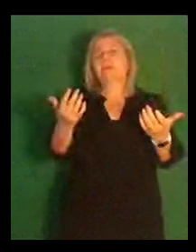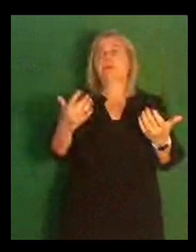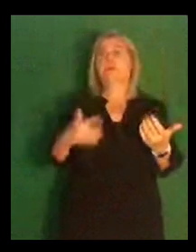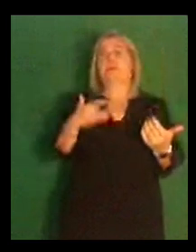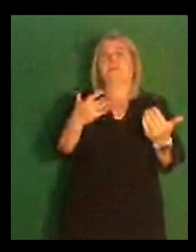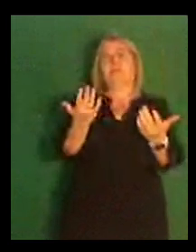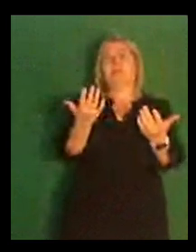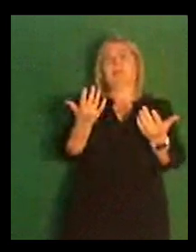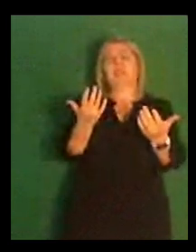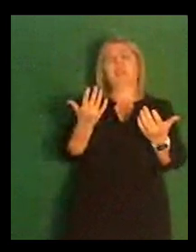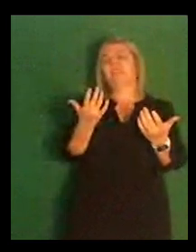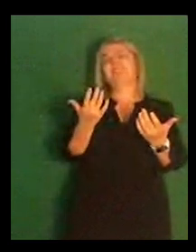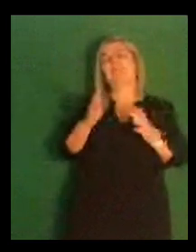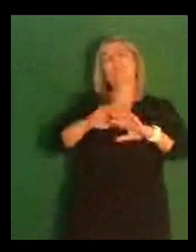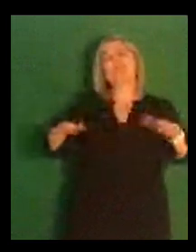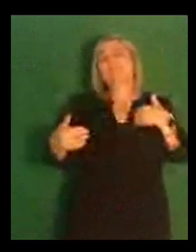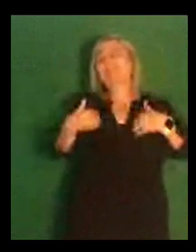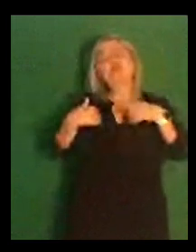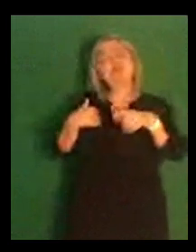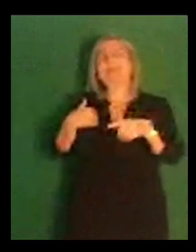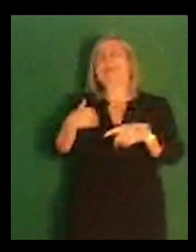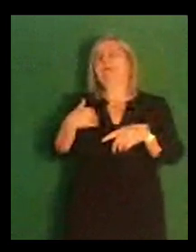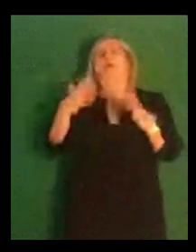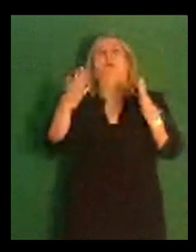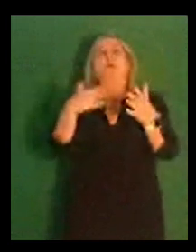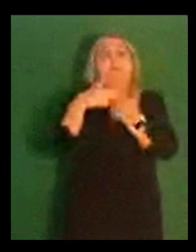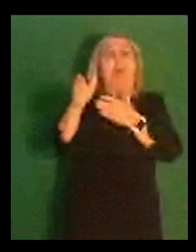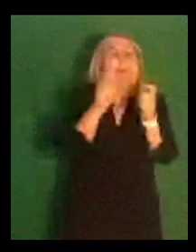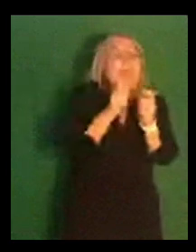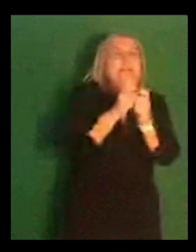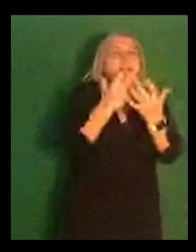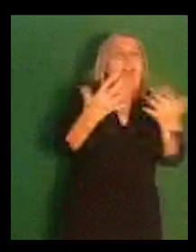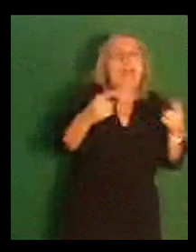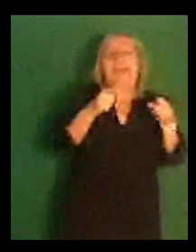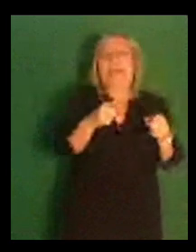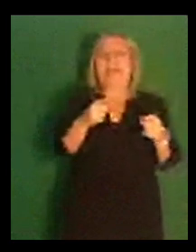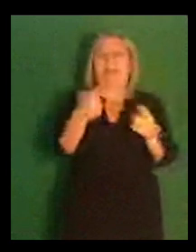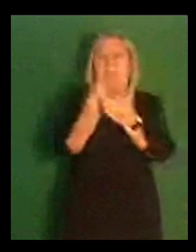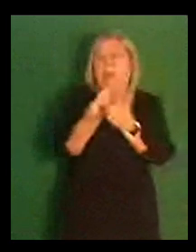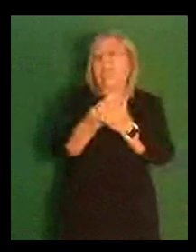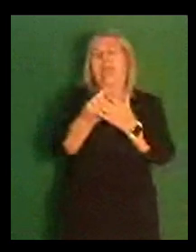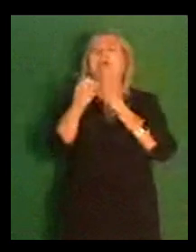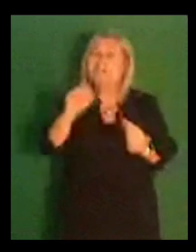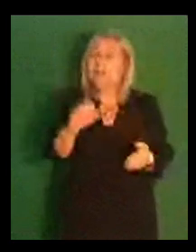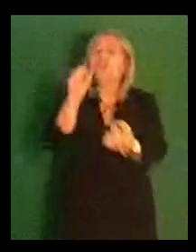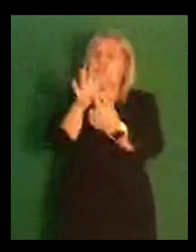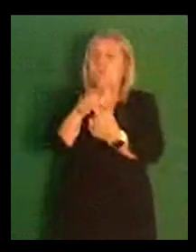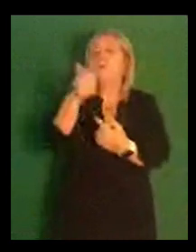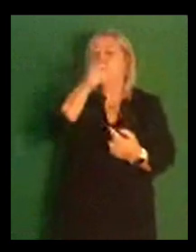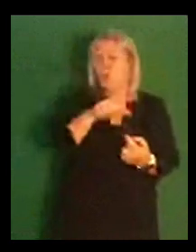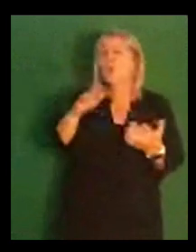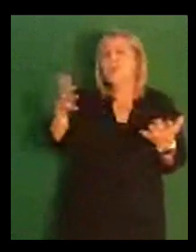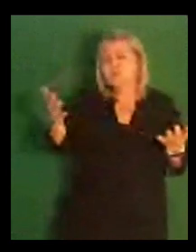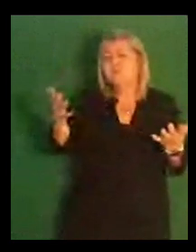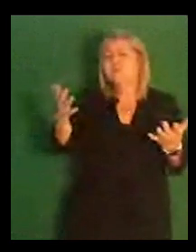conversations about ticket sales and like things which matter, absolutely do. And I mean, I'm involved in a recommendation engine